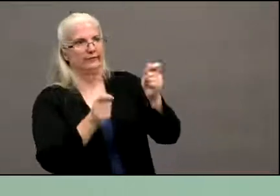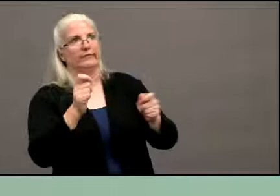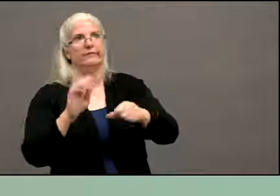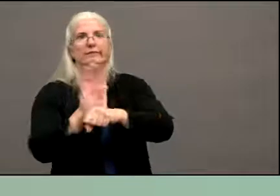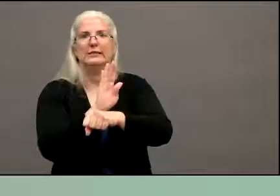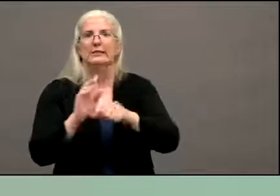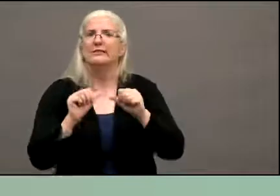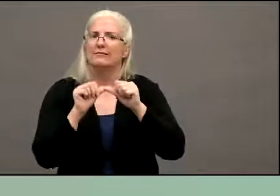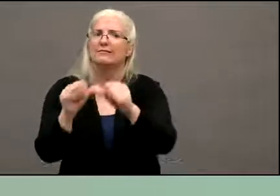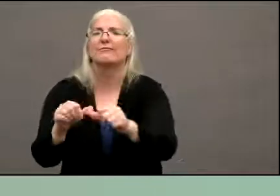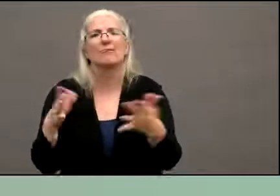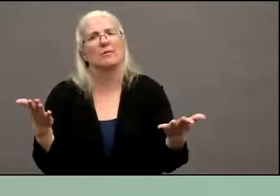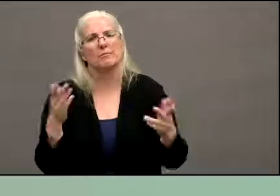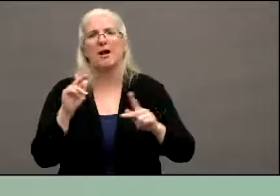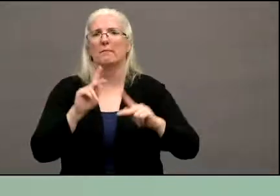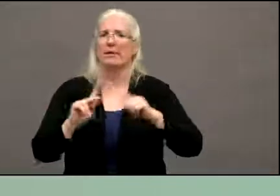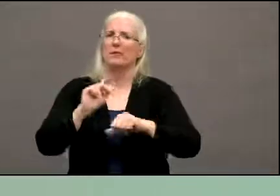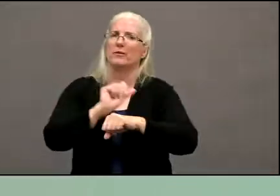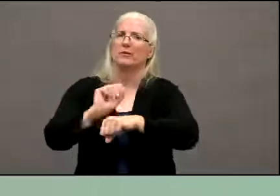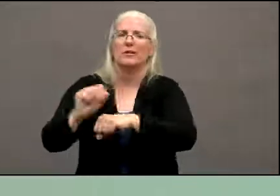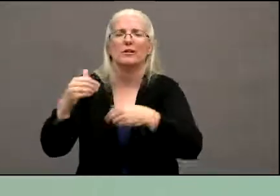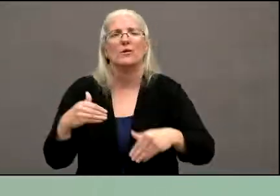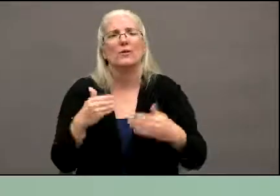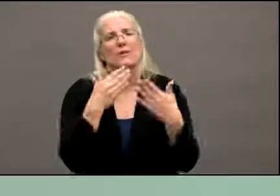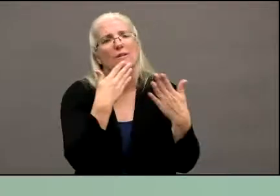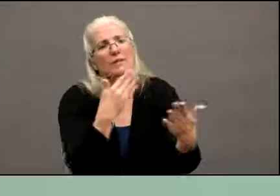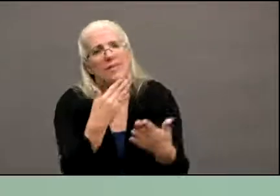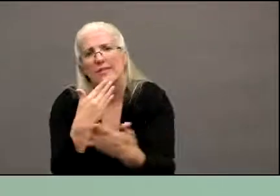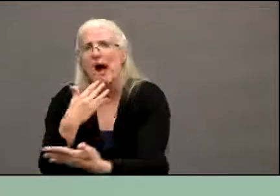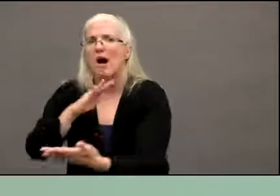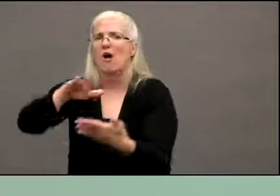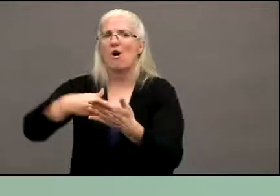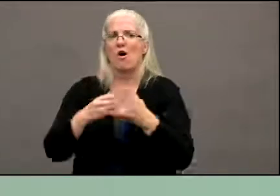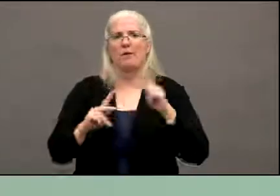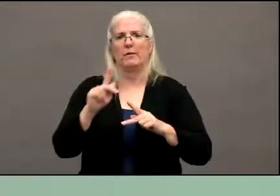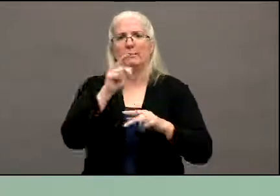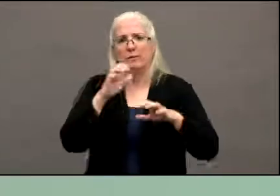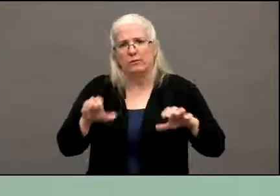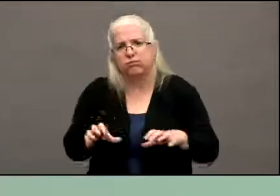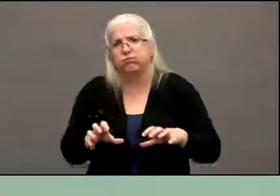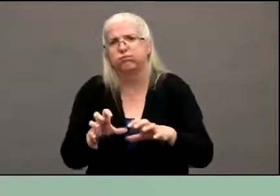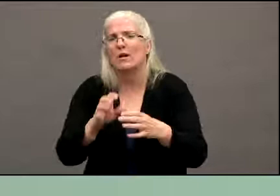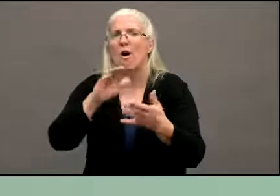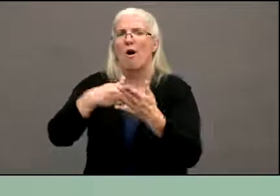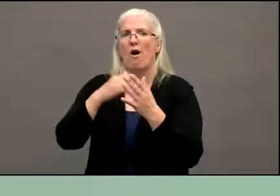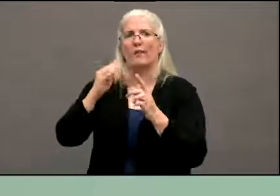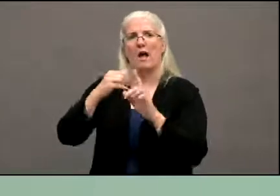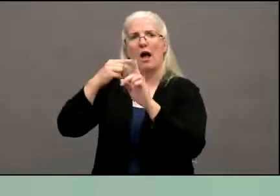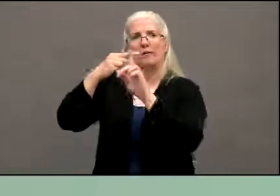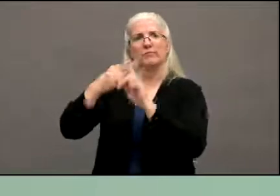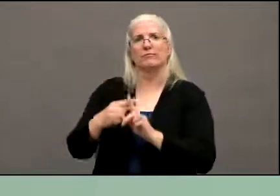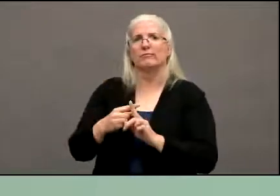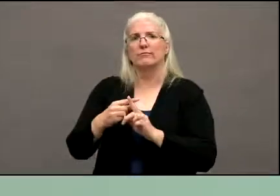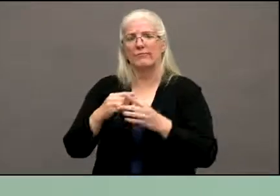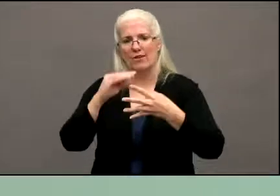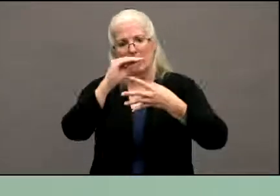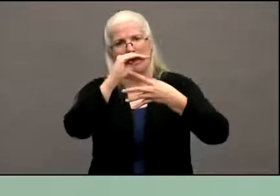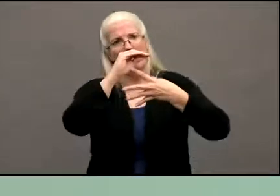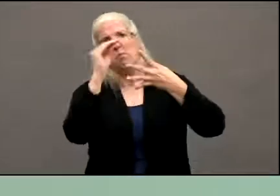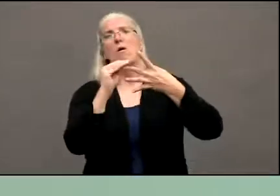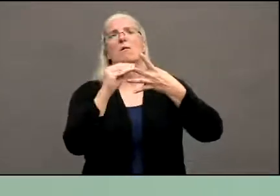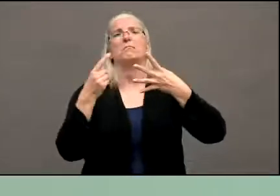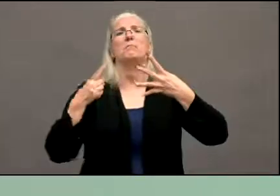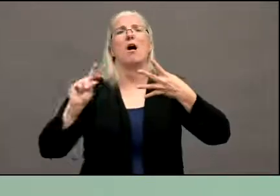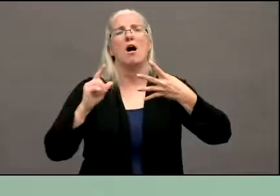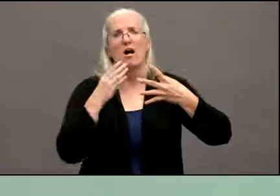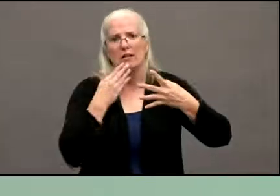could play back. Just thank you for all the work that you've done to help us make enough gains to get this far. But we still have a long ways to go. I know we can get there. Our